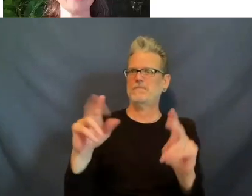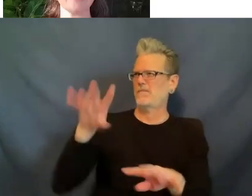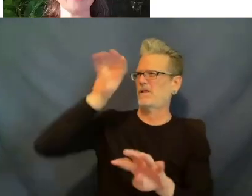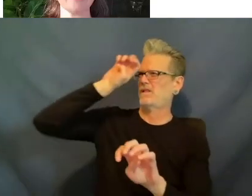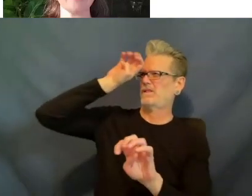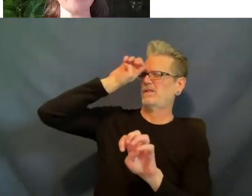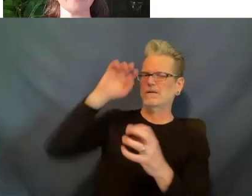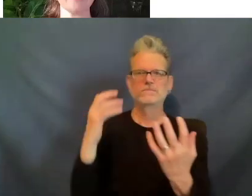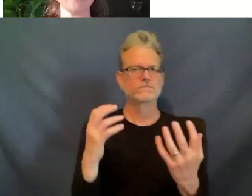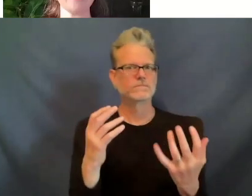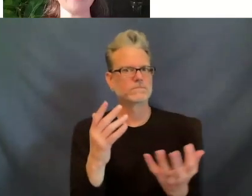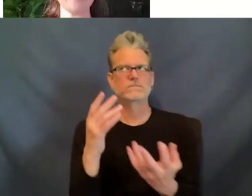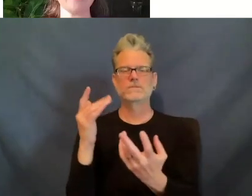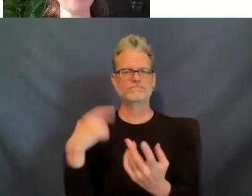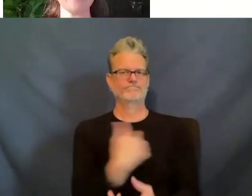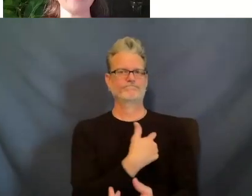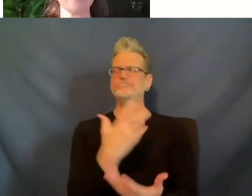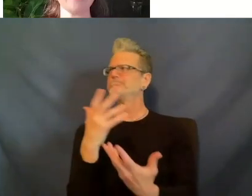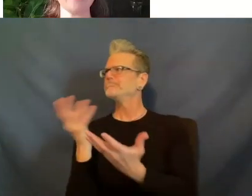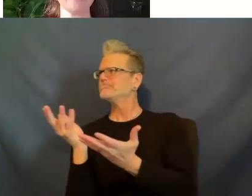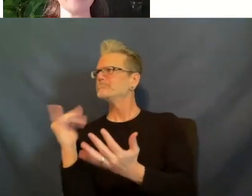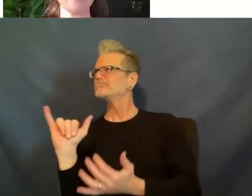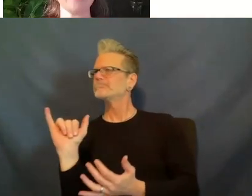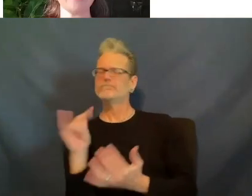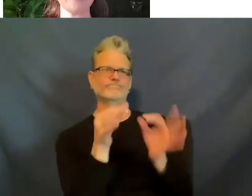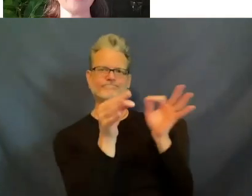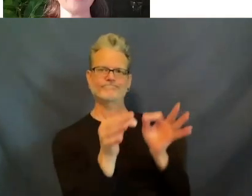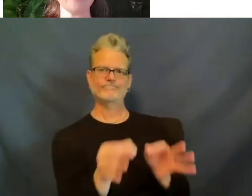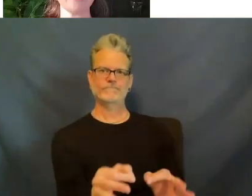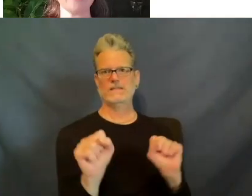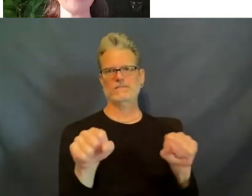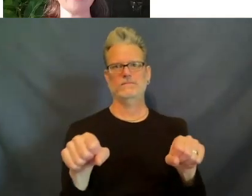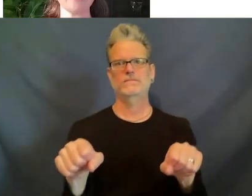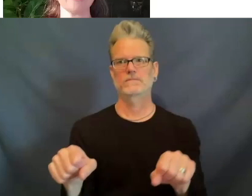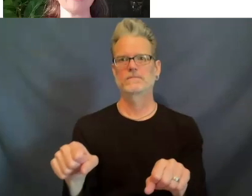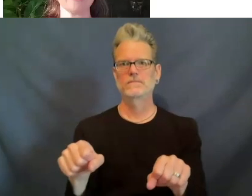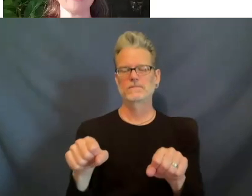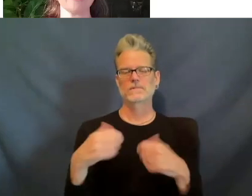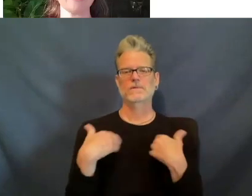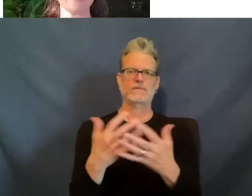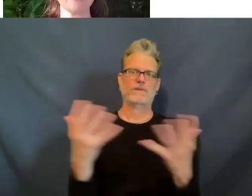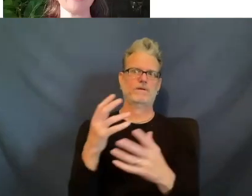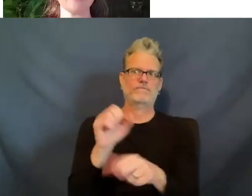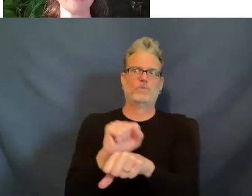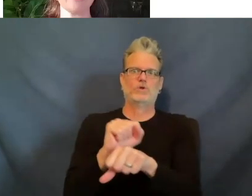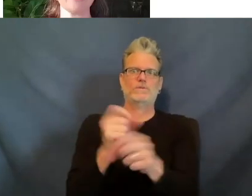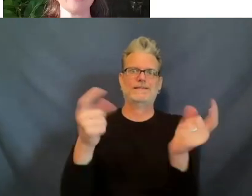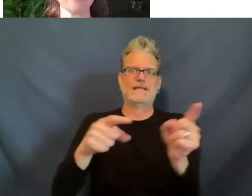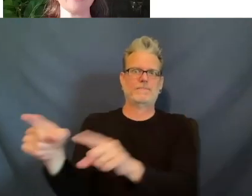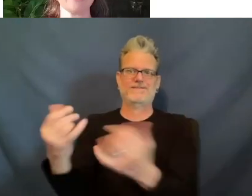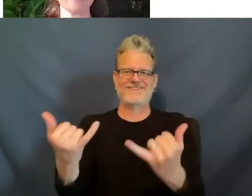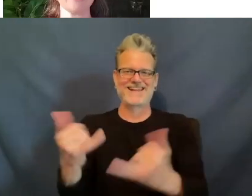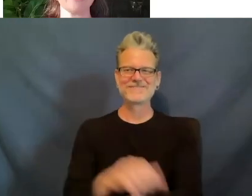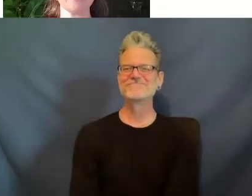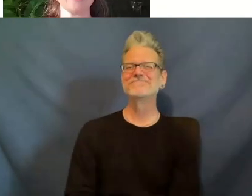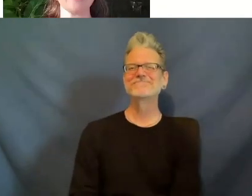again, tools and systems because we've seen them really enable some impactful and meaningful work on the ground.